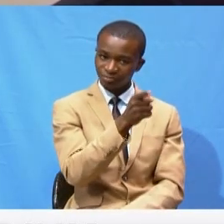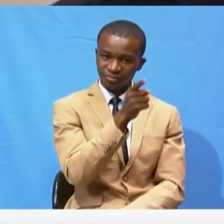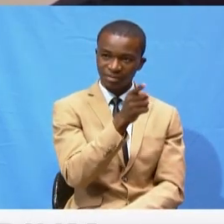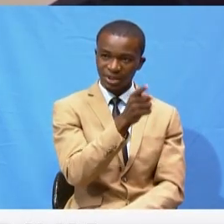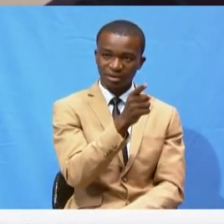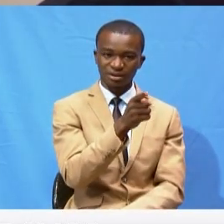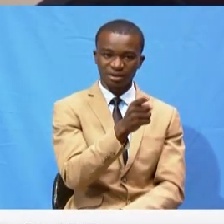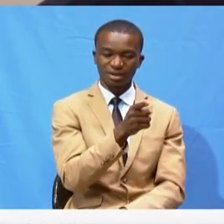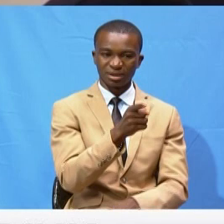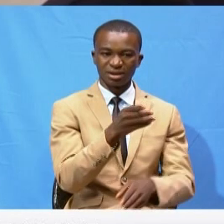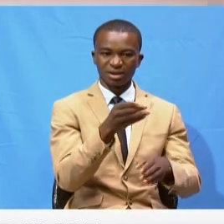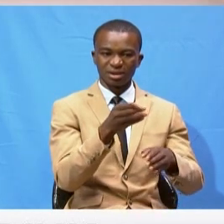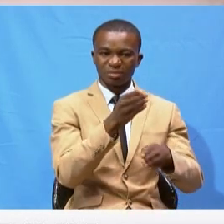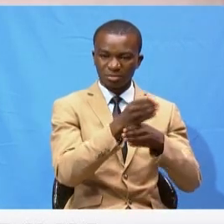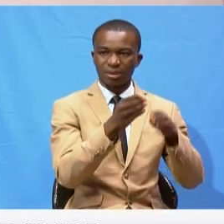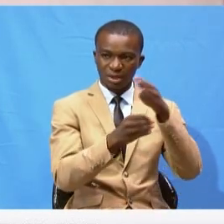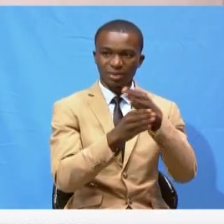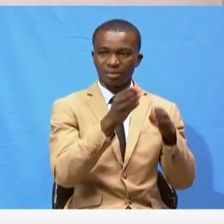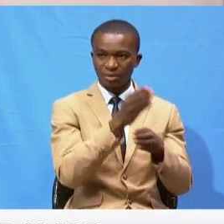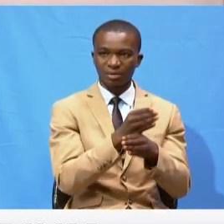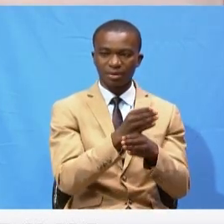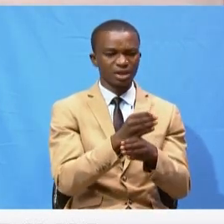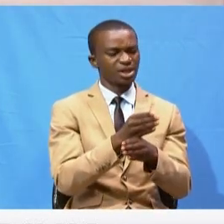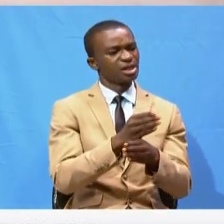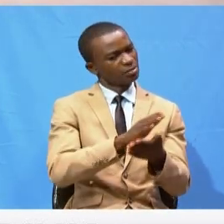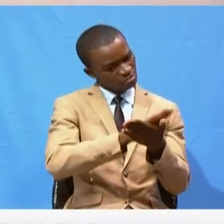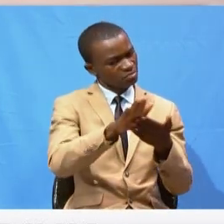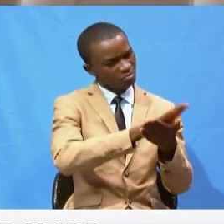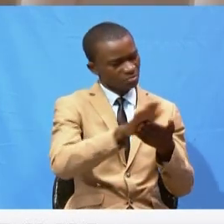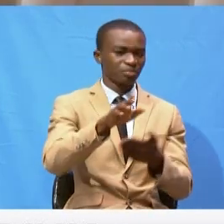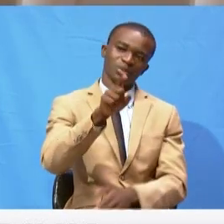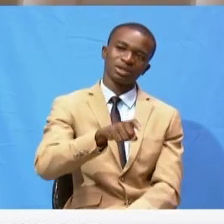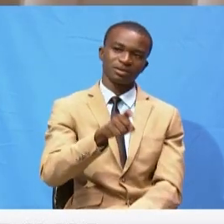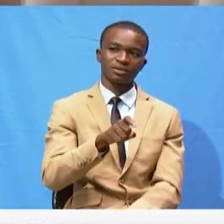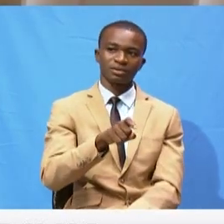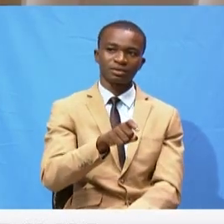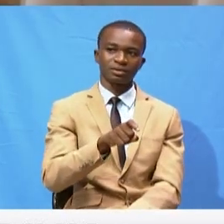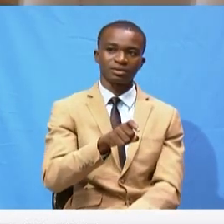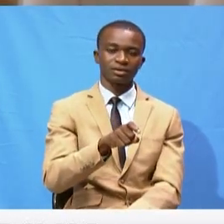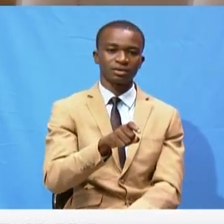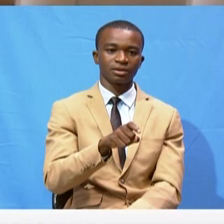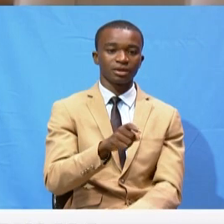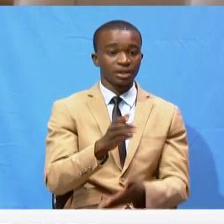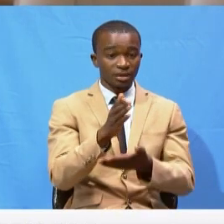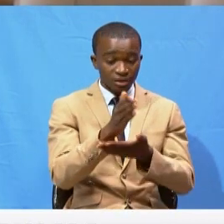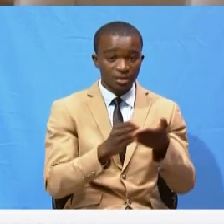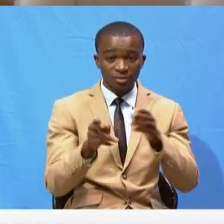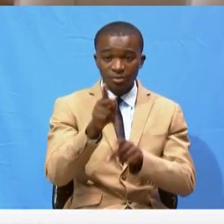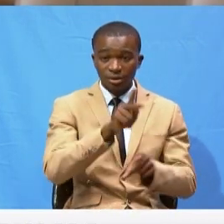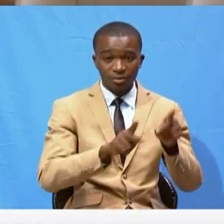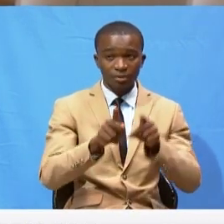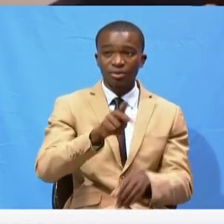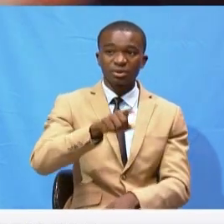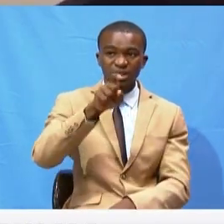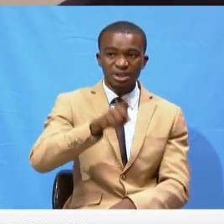expect is actually, we need to be modern. We have done a lot of infrastructure changes here. And for them, to go well, they will need to match with